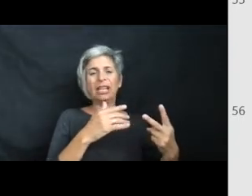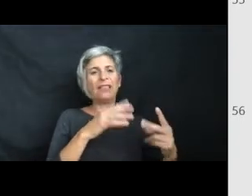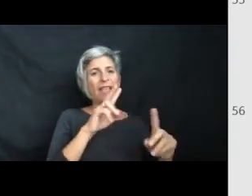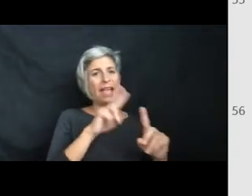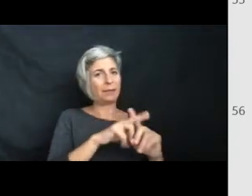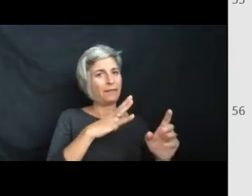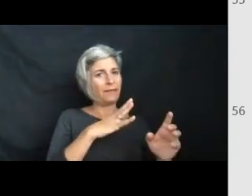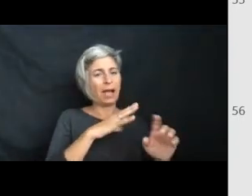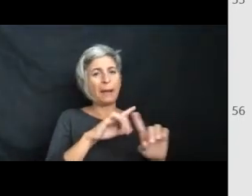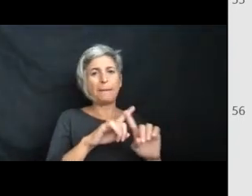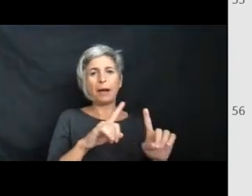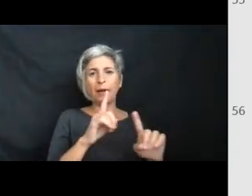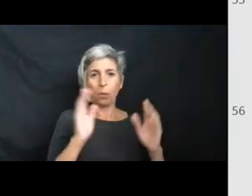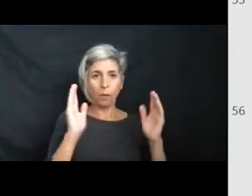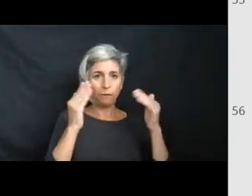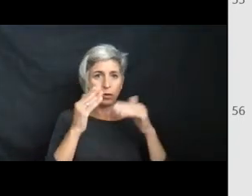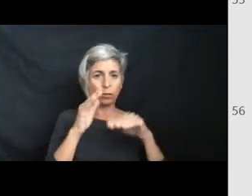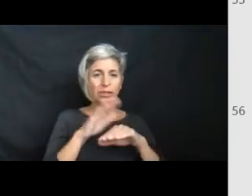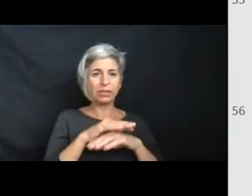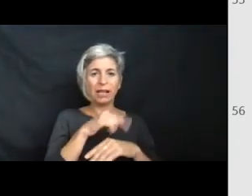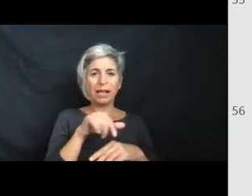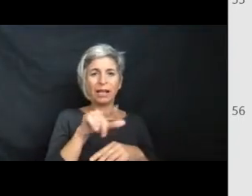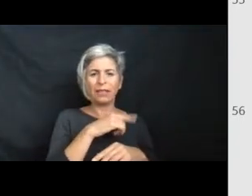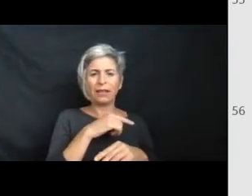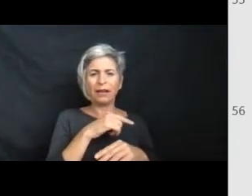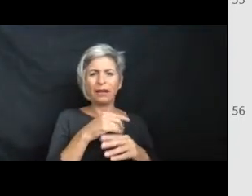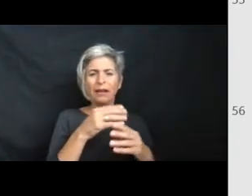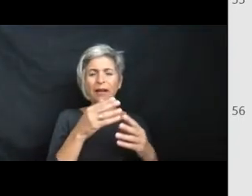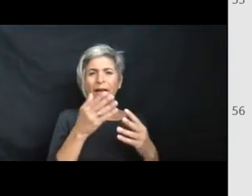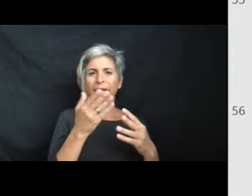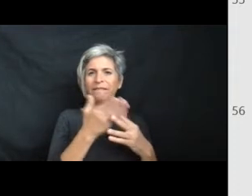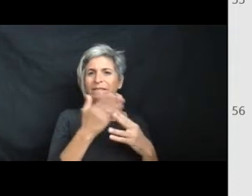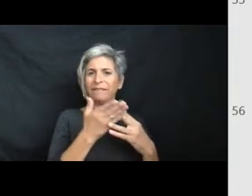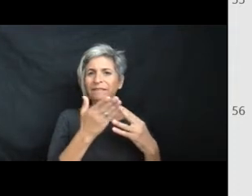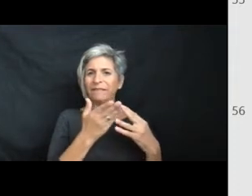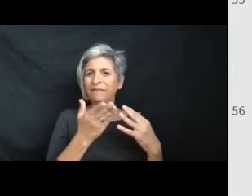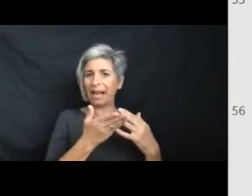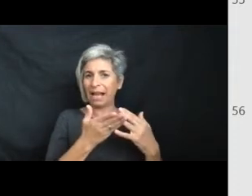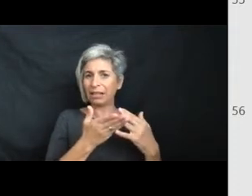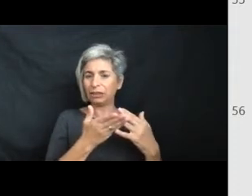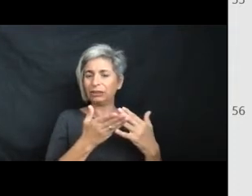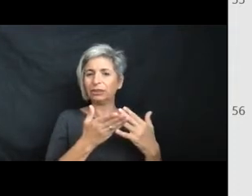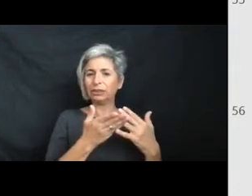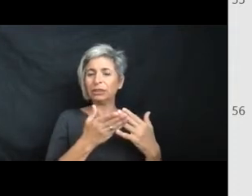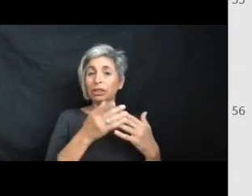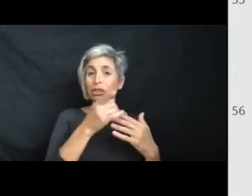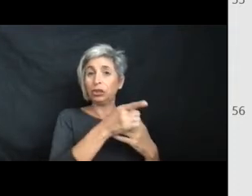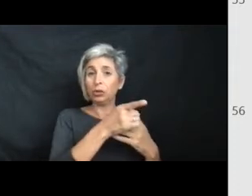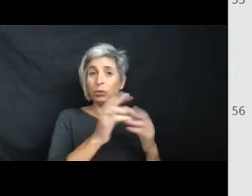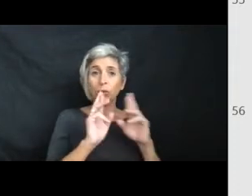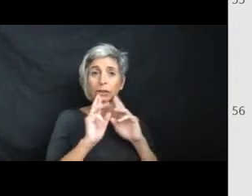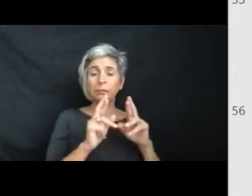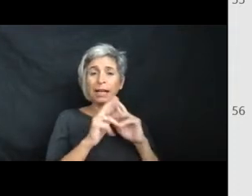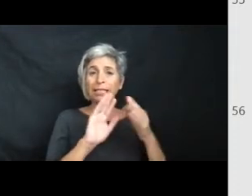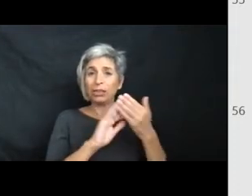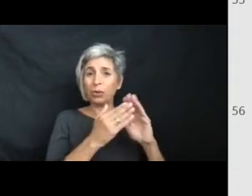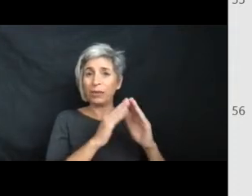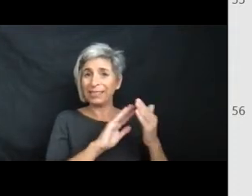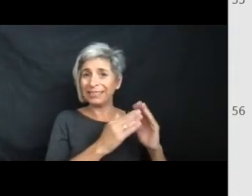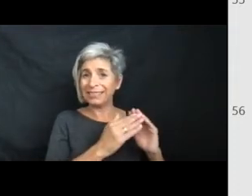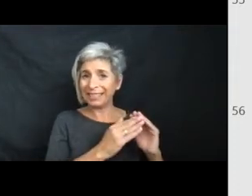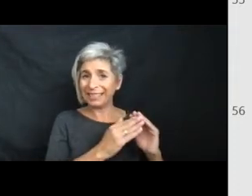but wanted to focus on this file revision step. This is where you are responding to the city